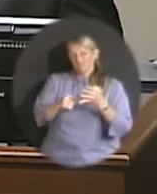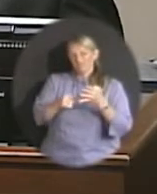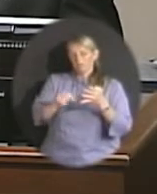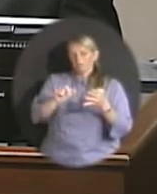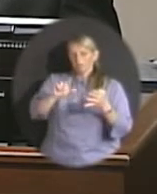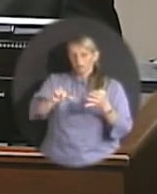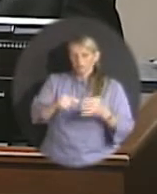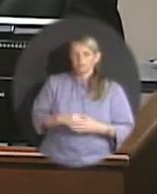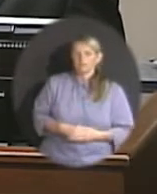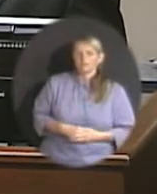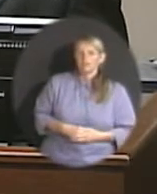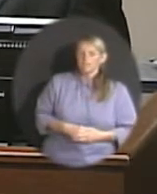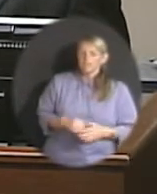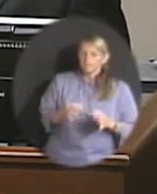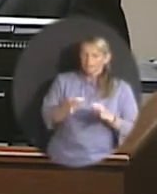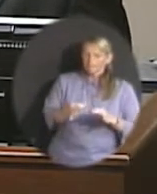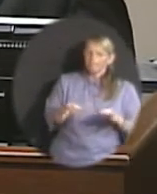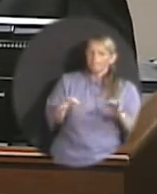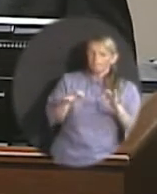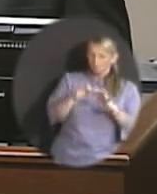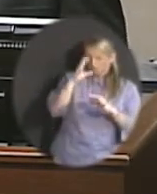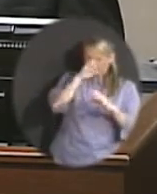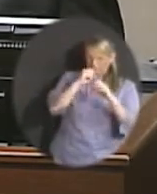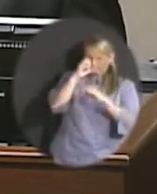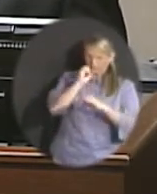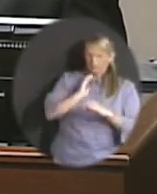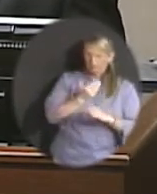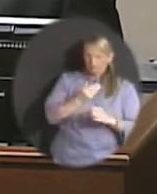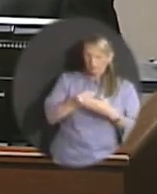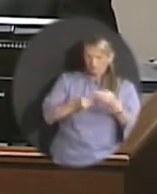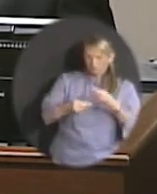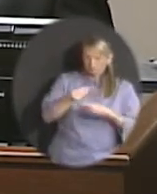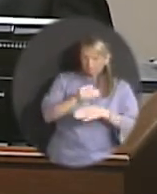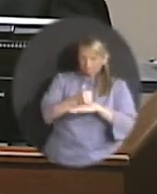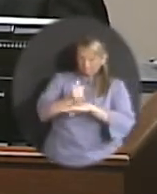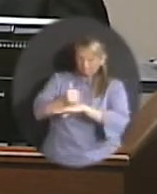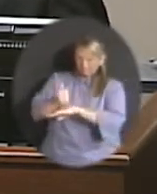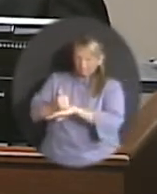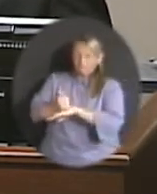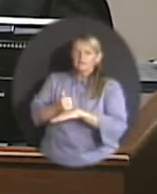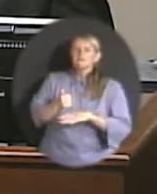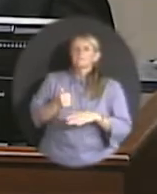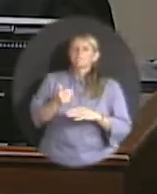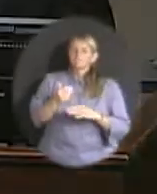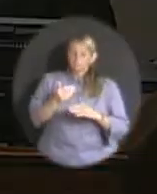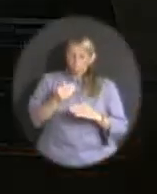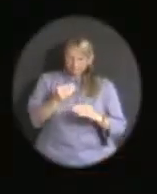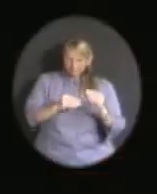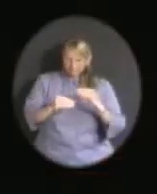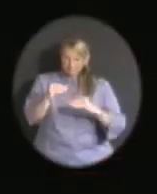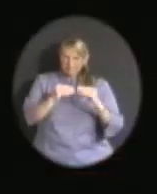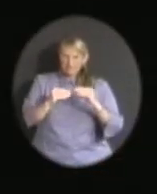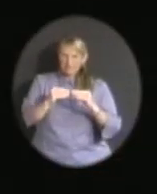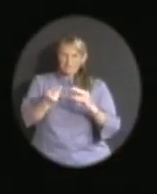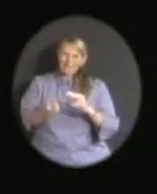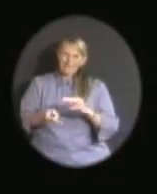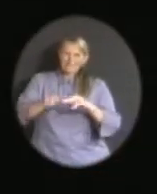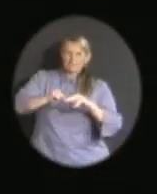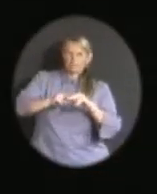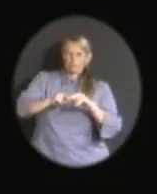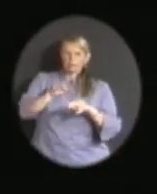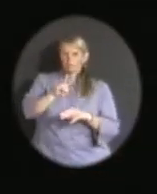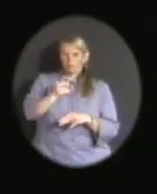Going through some of the key assumptions that the budget's built around is we've built the budget around an increase of 425 students